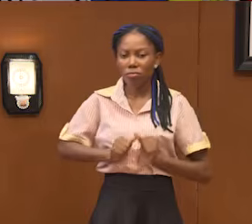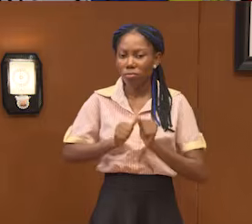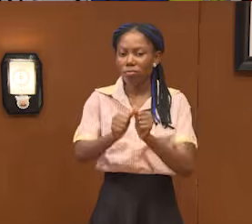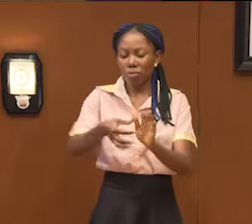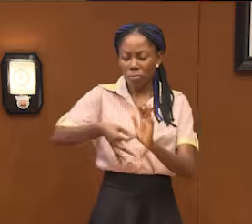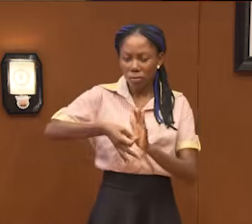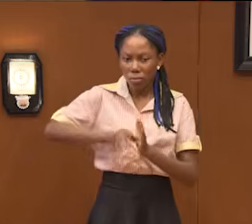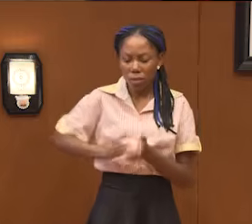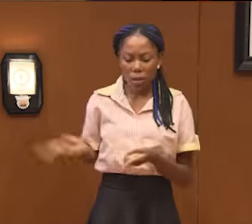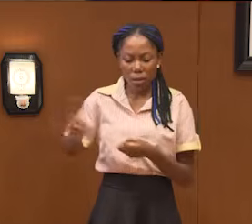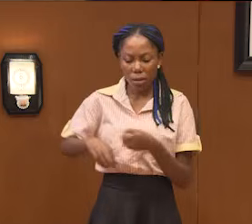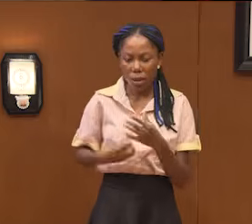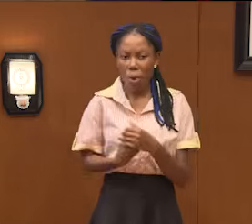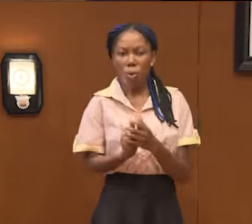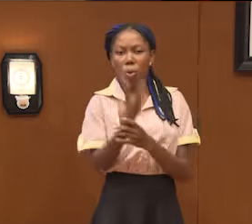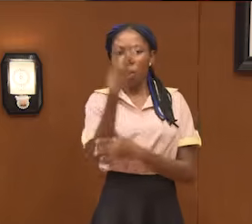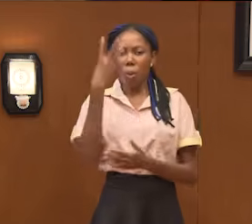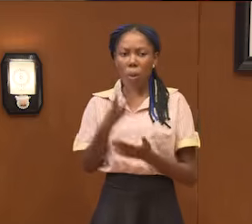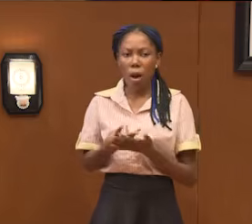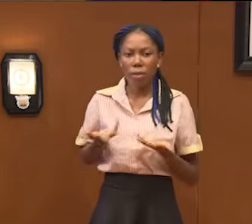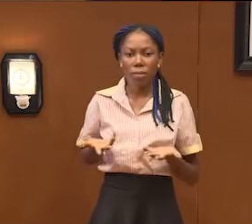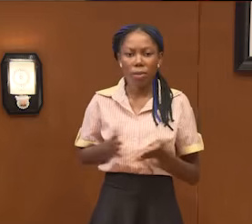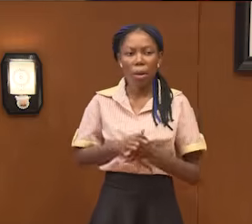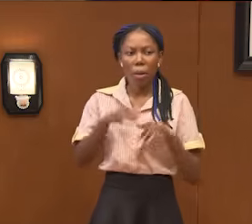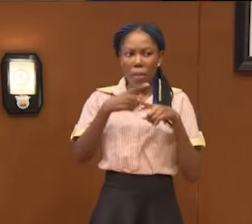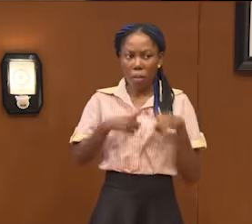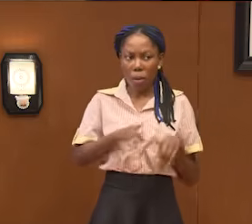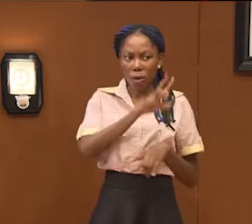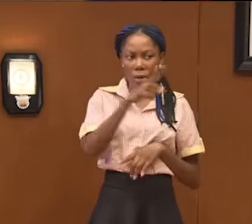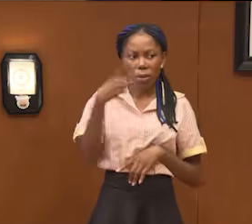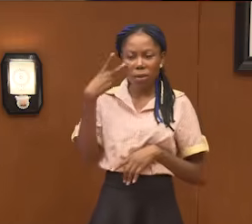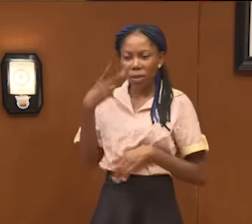fees. Do you understand me? But I could see that